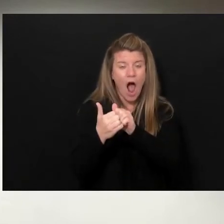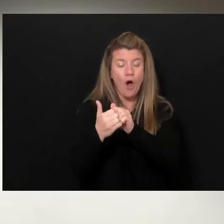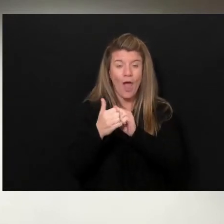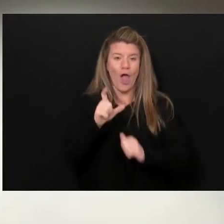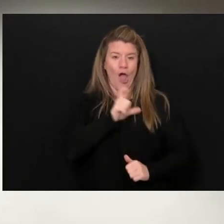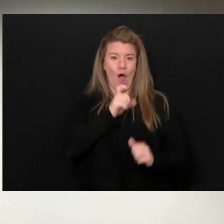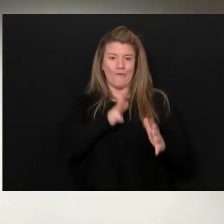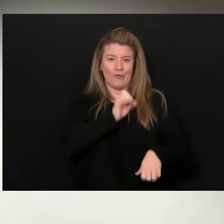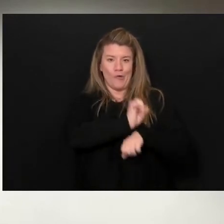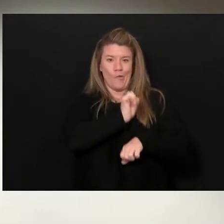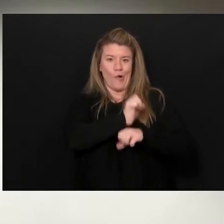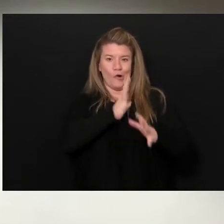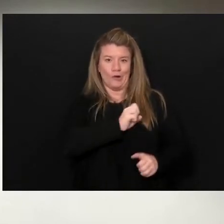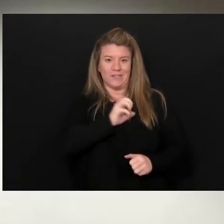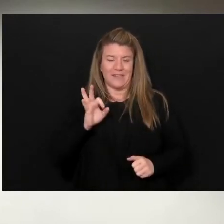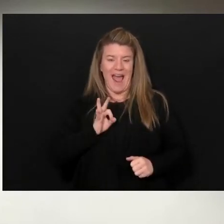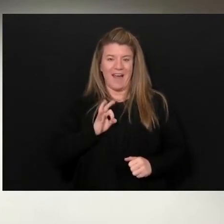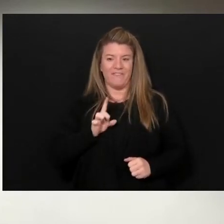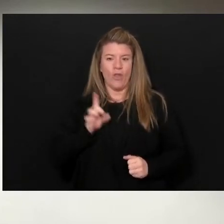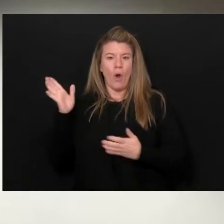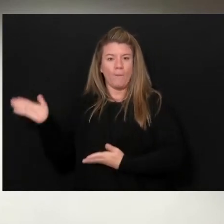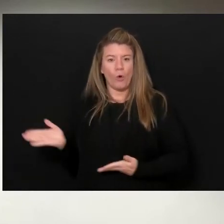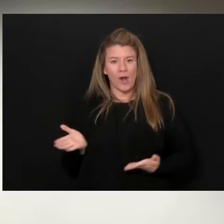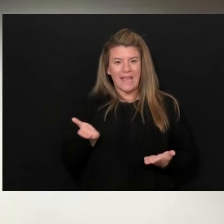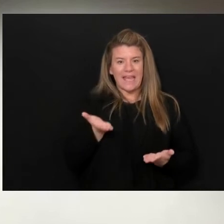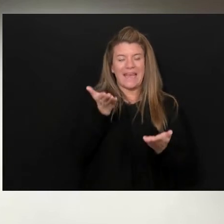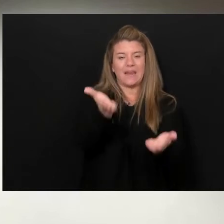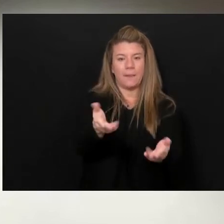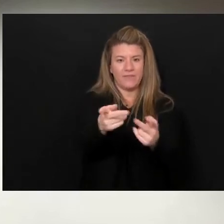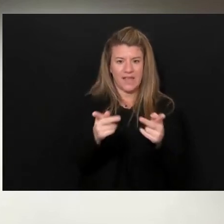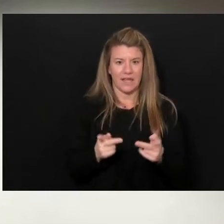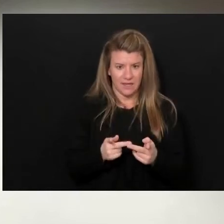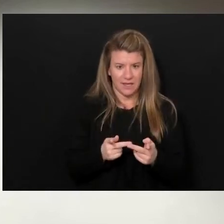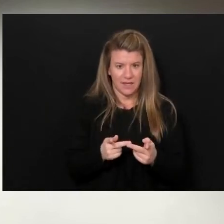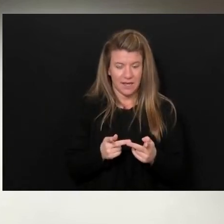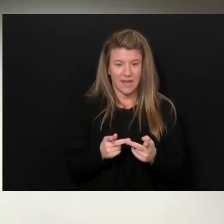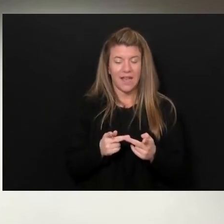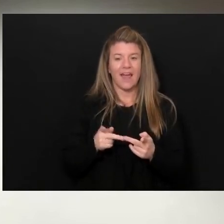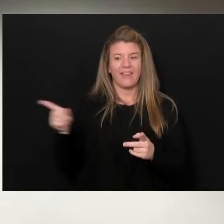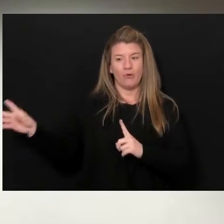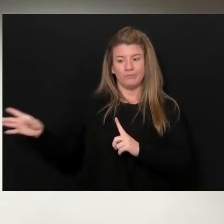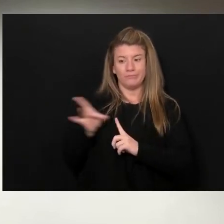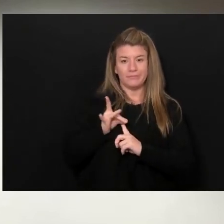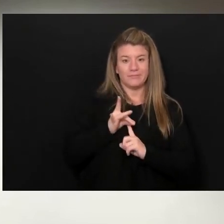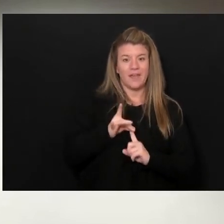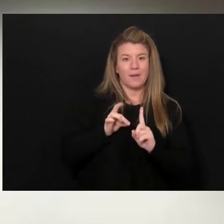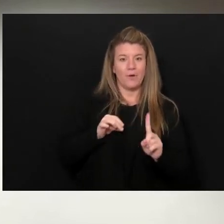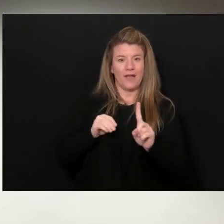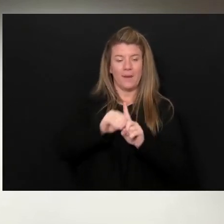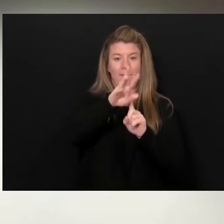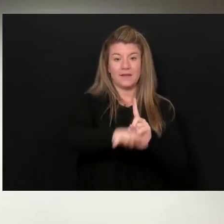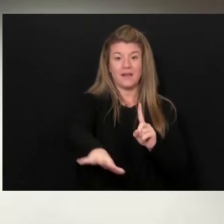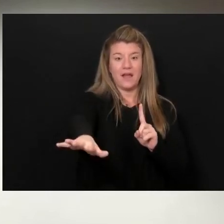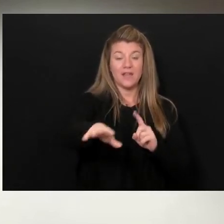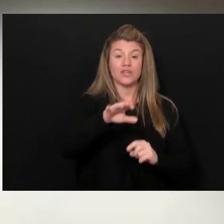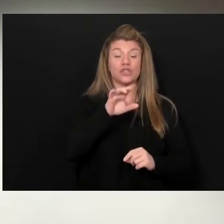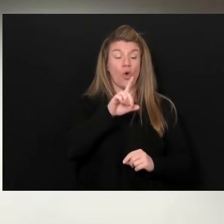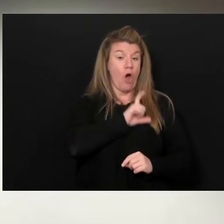correctional officers bringing the virus into the facilities. Correctional officers are part of the initial group